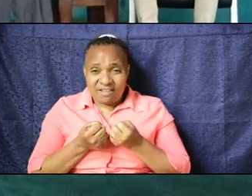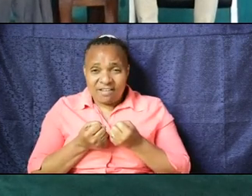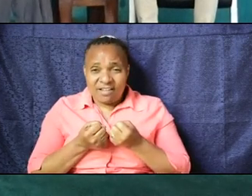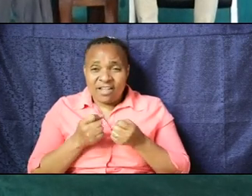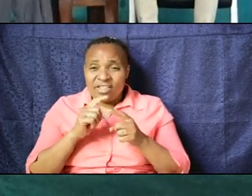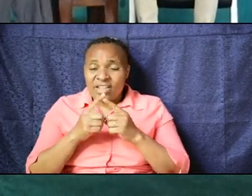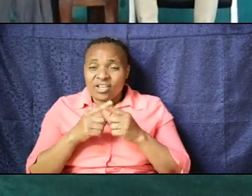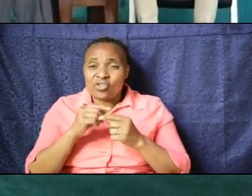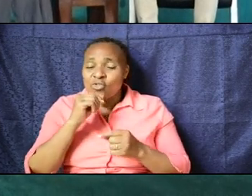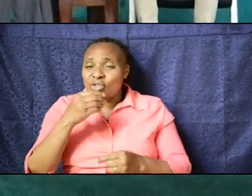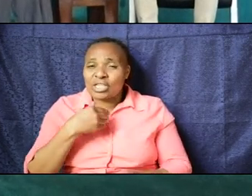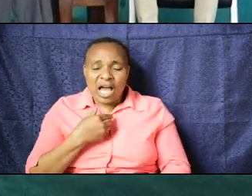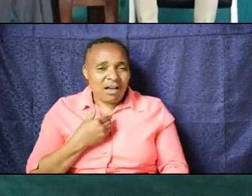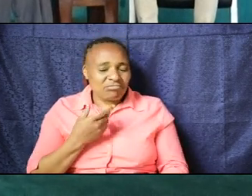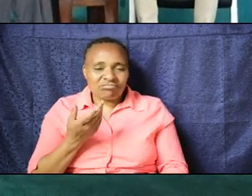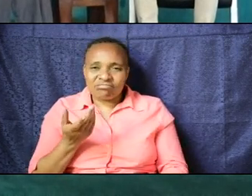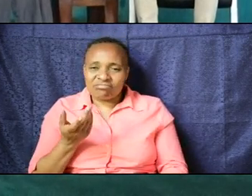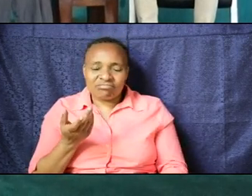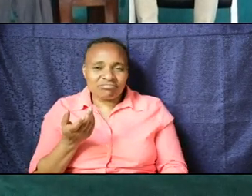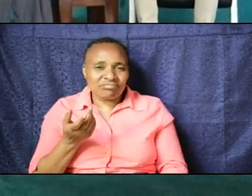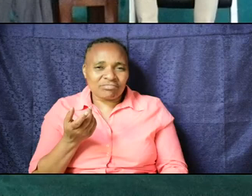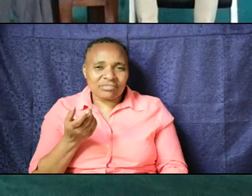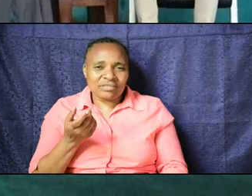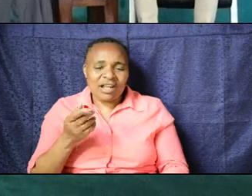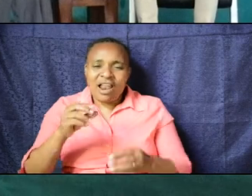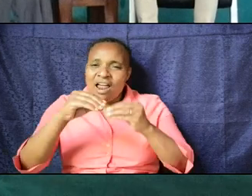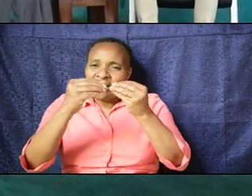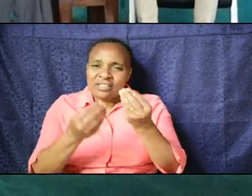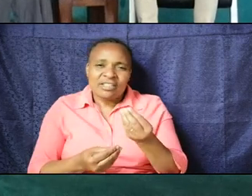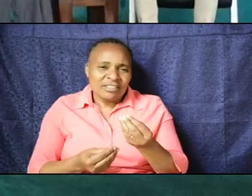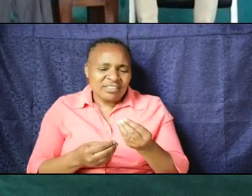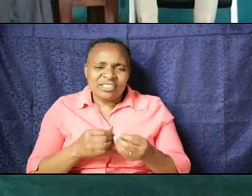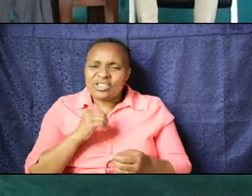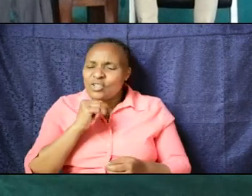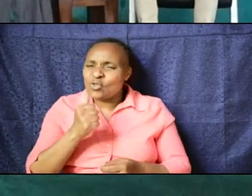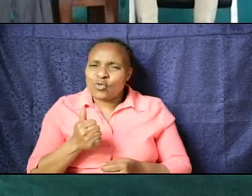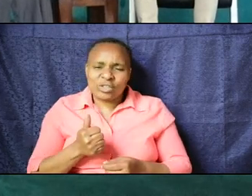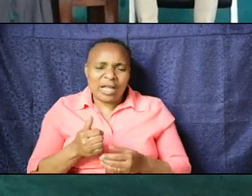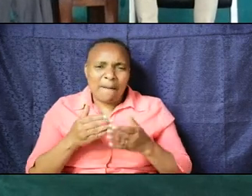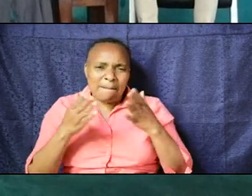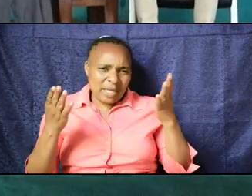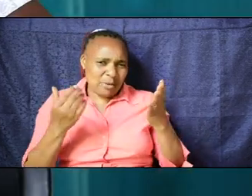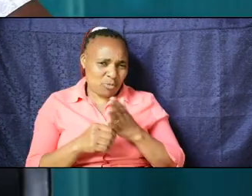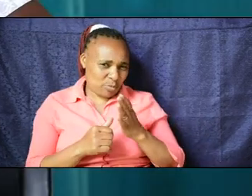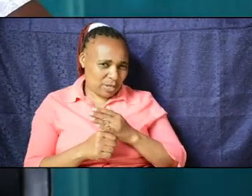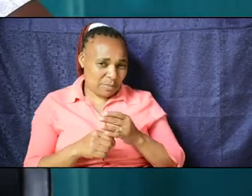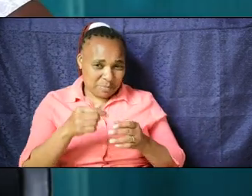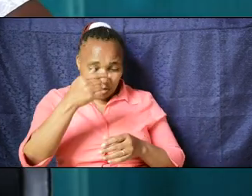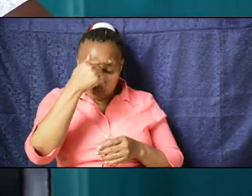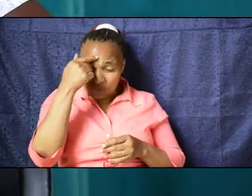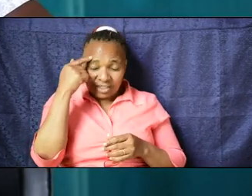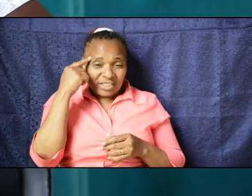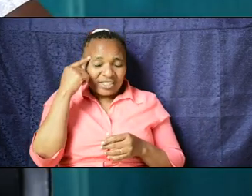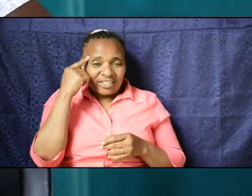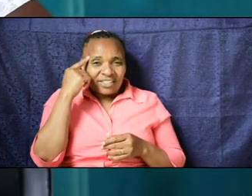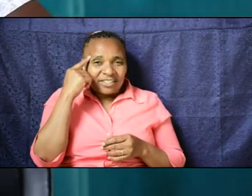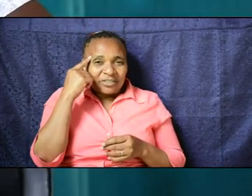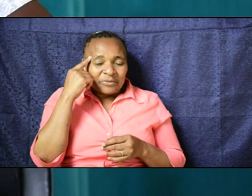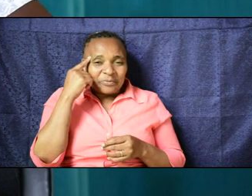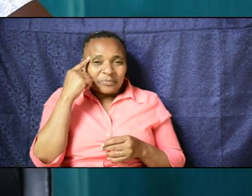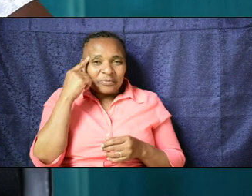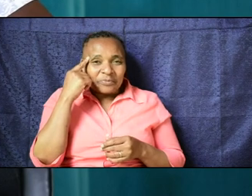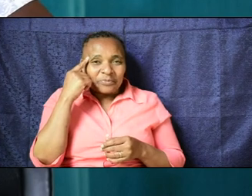you don't have a license. If you don't have a license, it's not a big problem because you can hire a